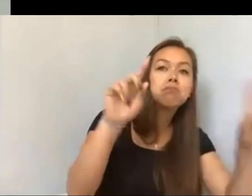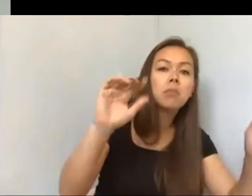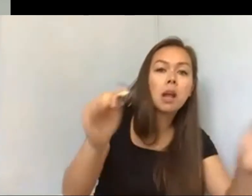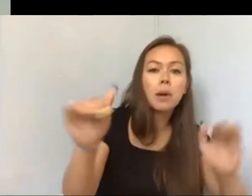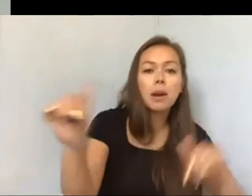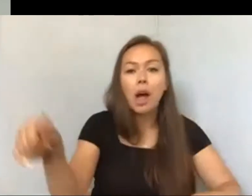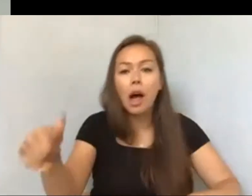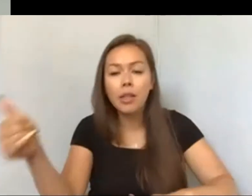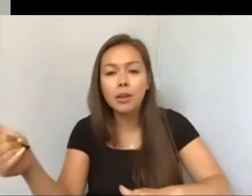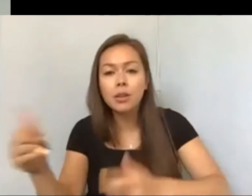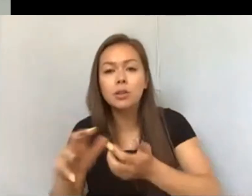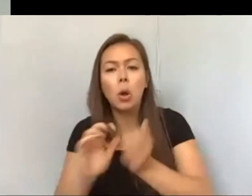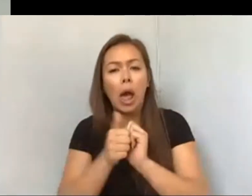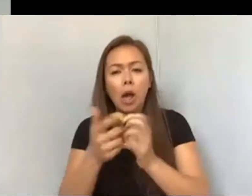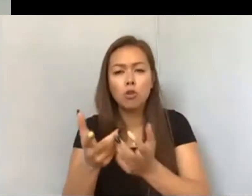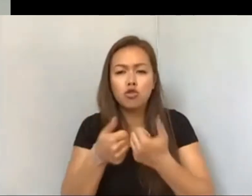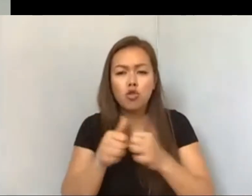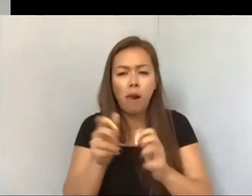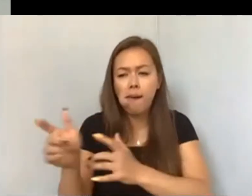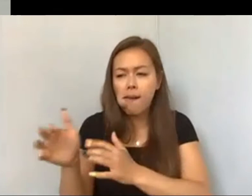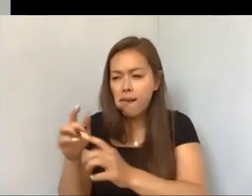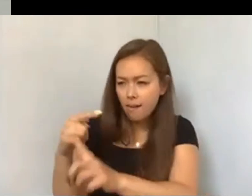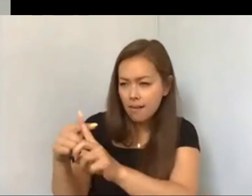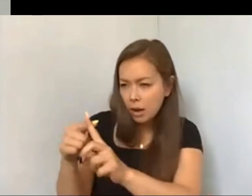different platforms can be